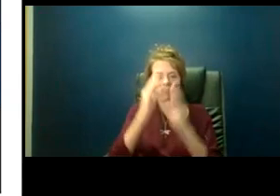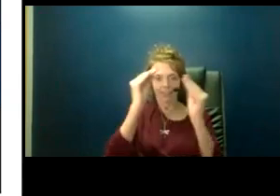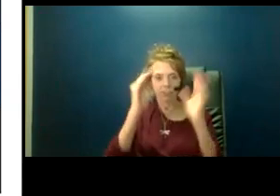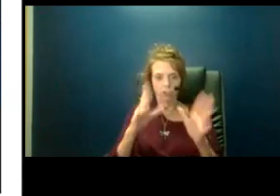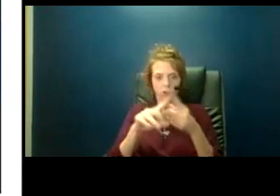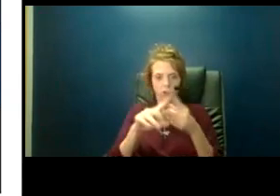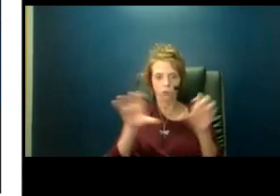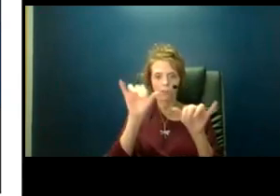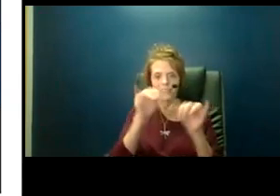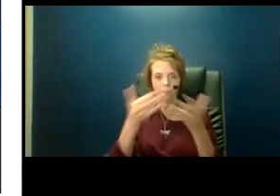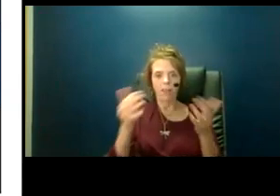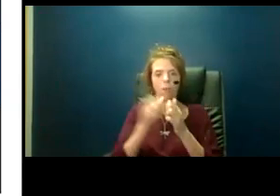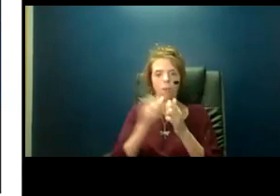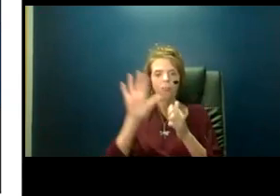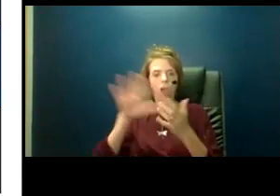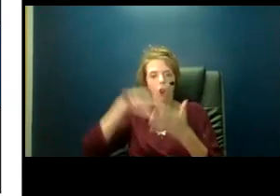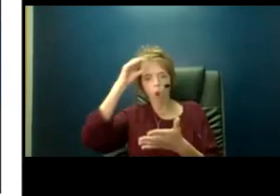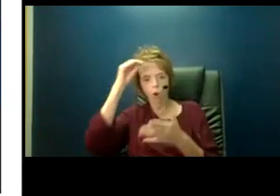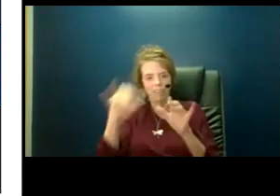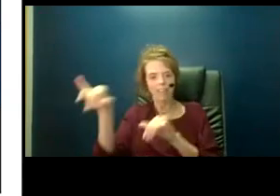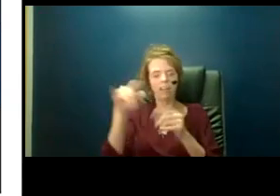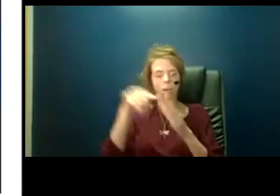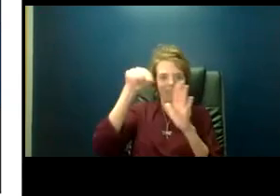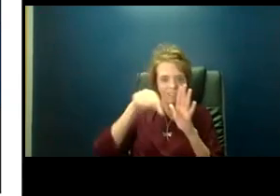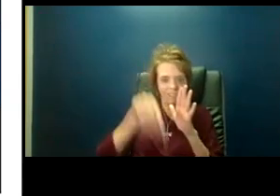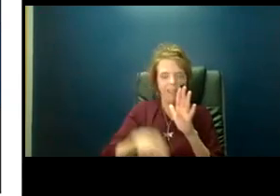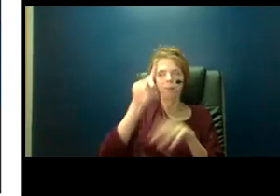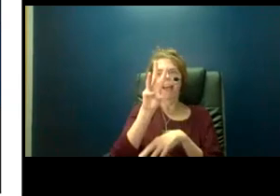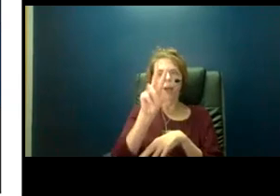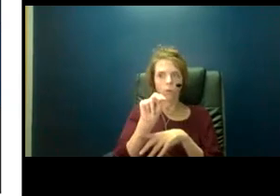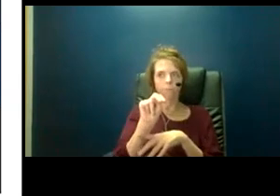their learning standards. So they're drilling down,